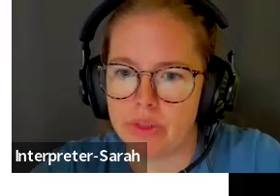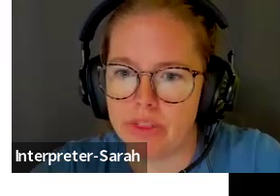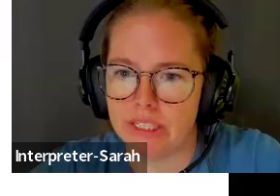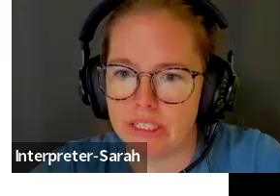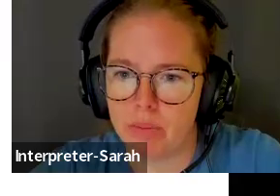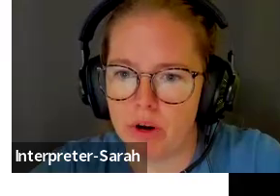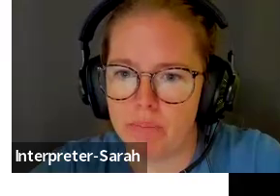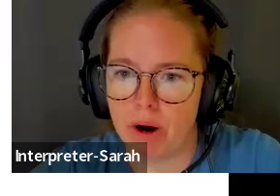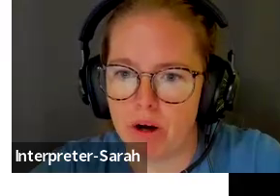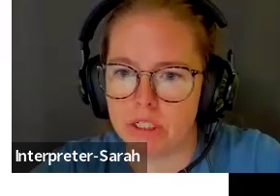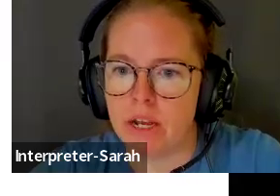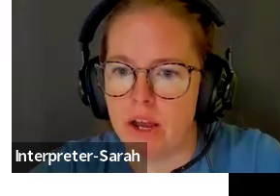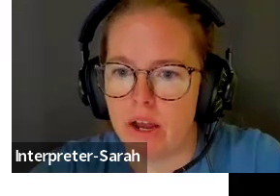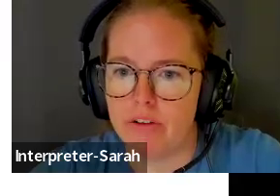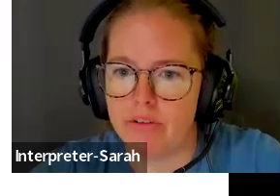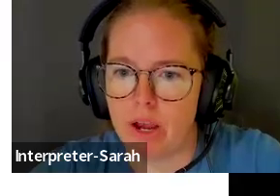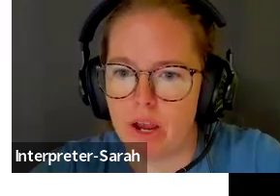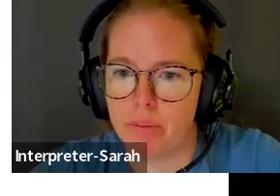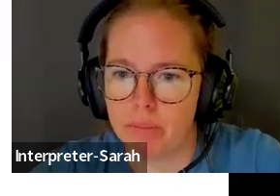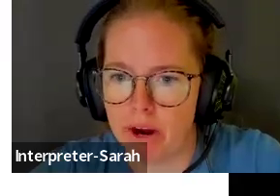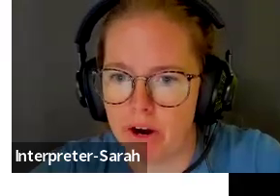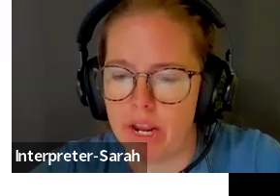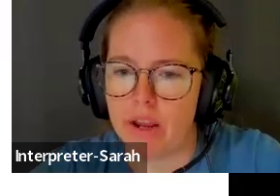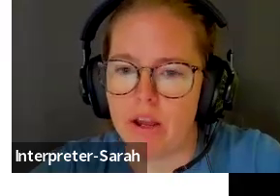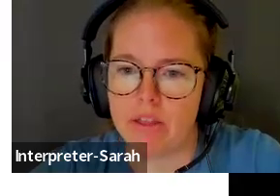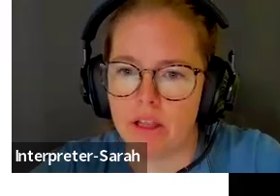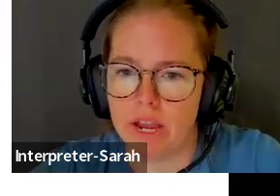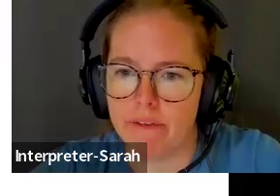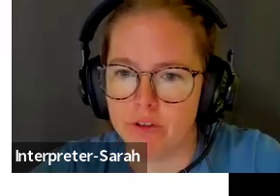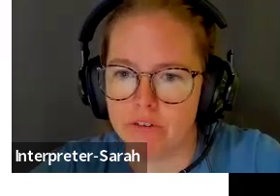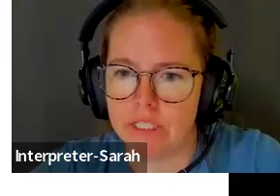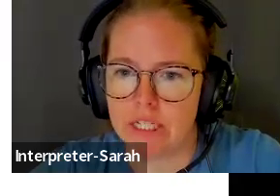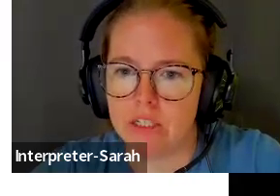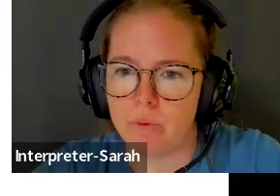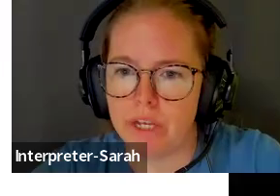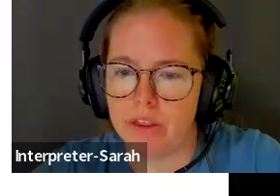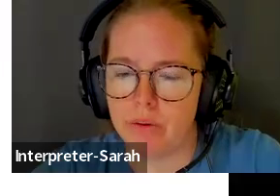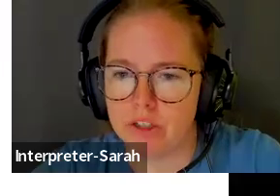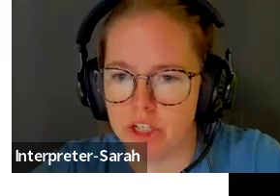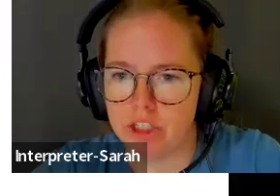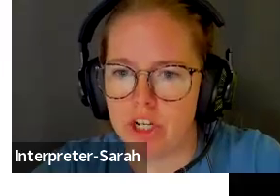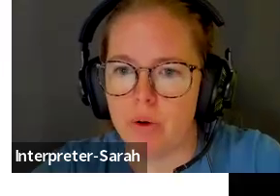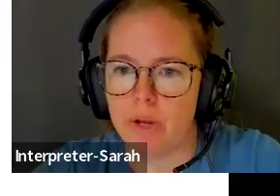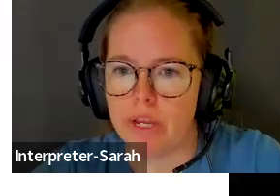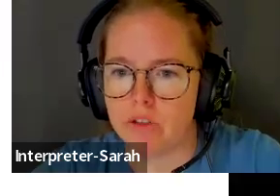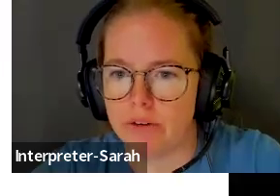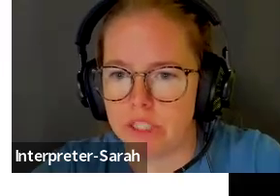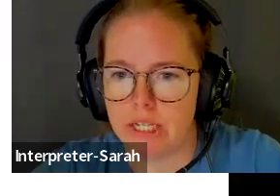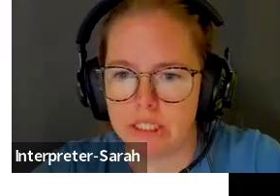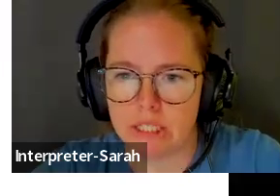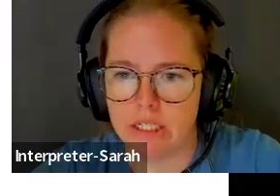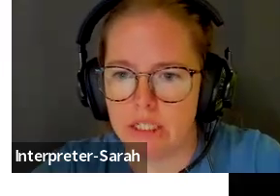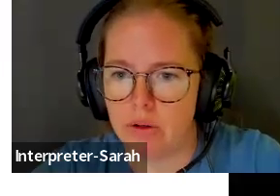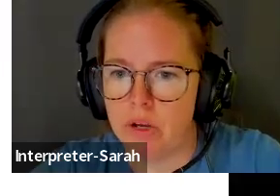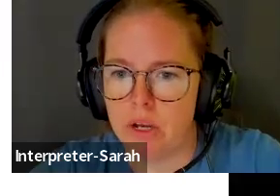And so this is an important part of preparing the client for services. We get their registration going,